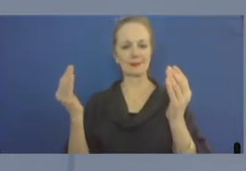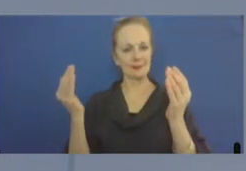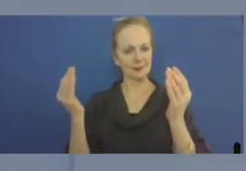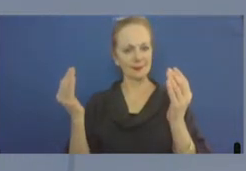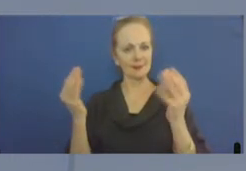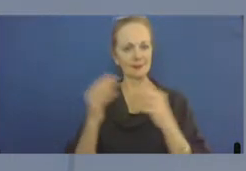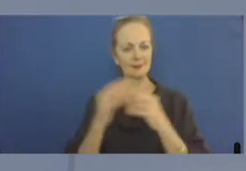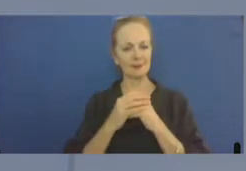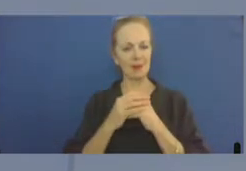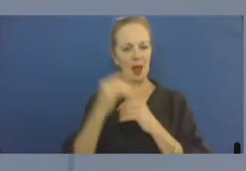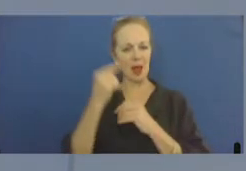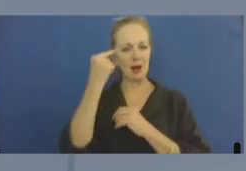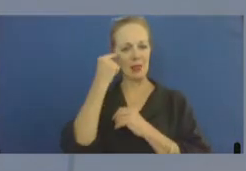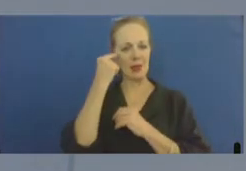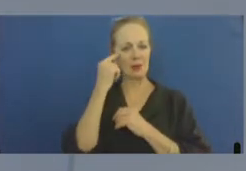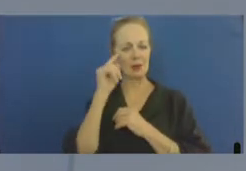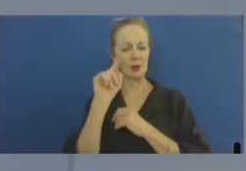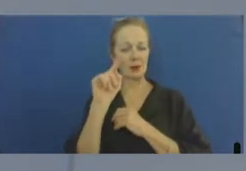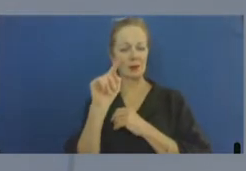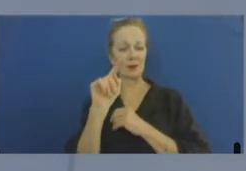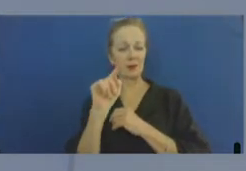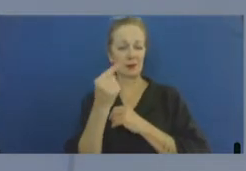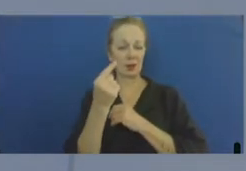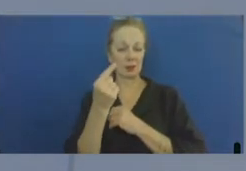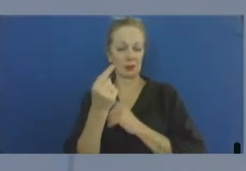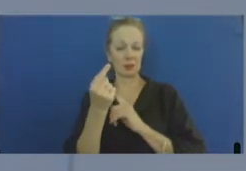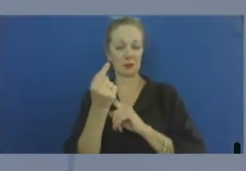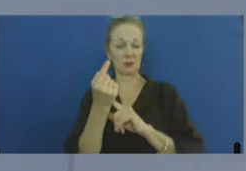I think it was one of the first ones.